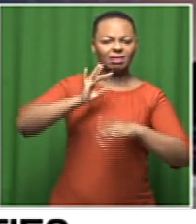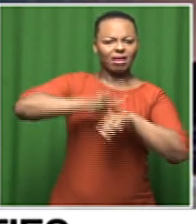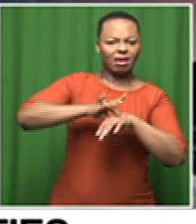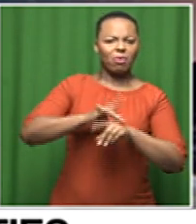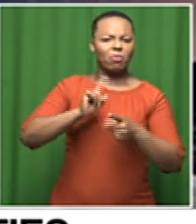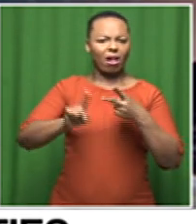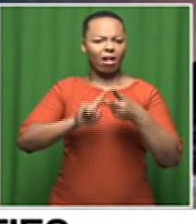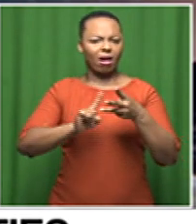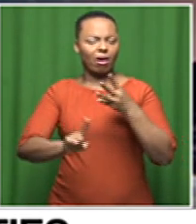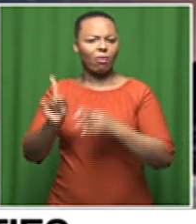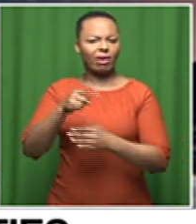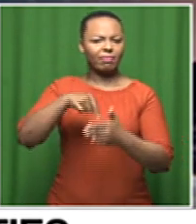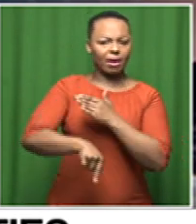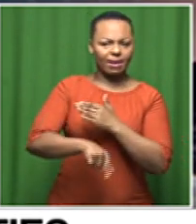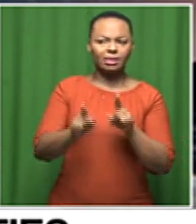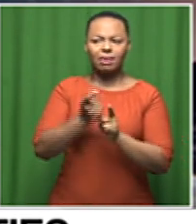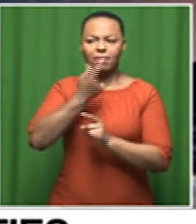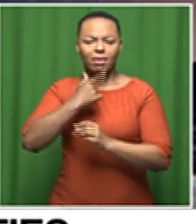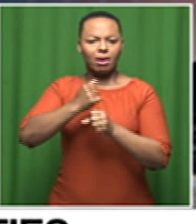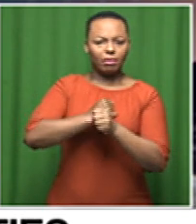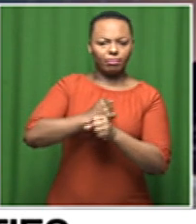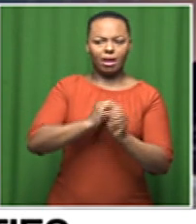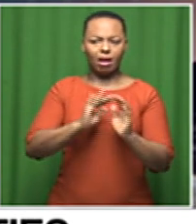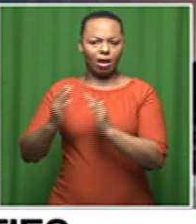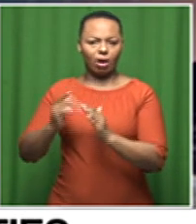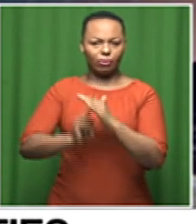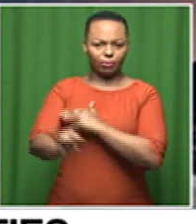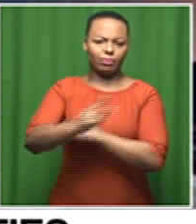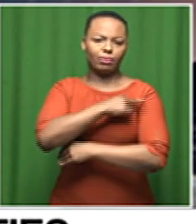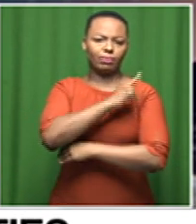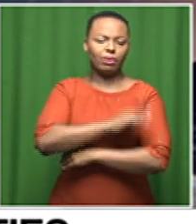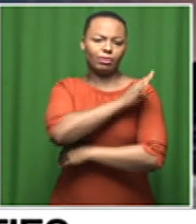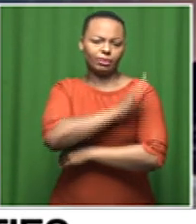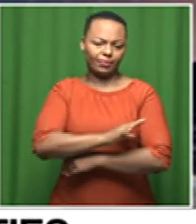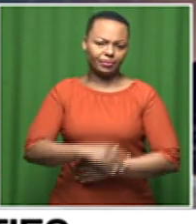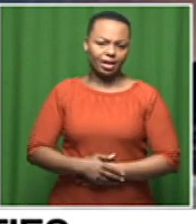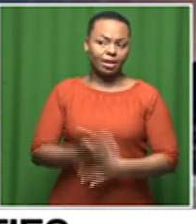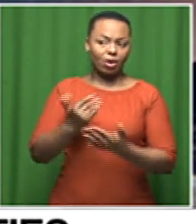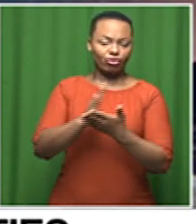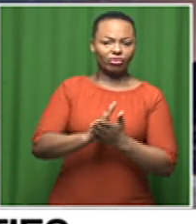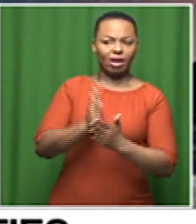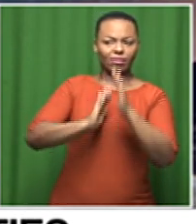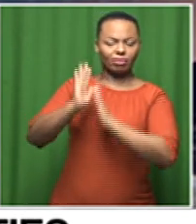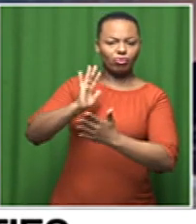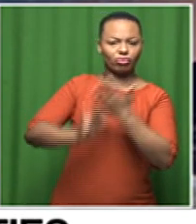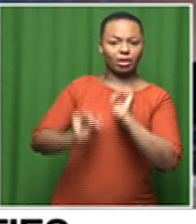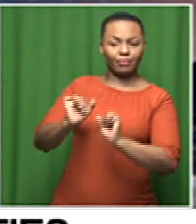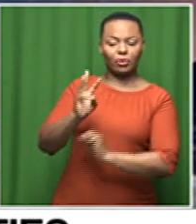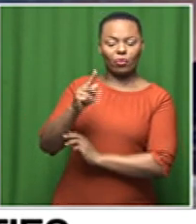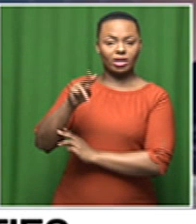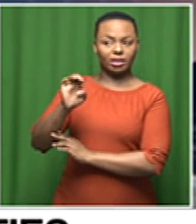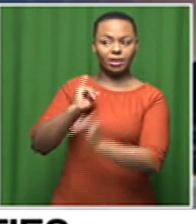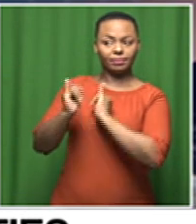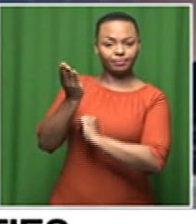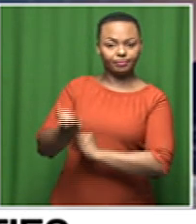of course, how she needs to be treated when she goes to a health facility. She shares her experience with us, and, of course, Wandile Mufugeng, who's our producer.